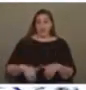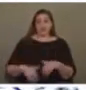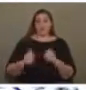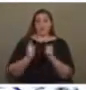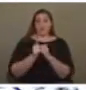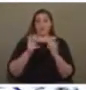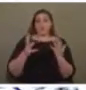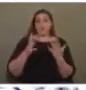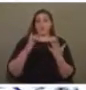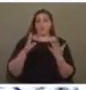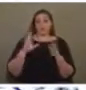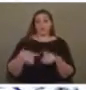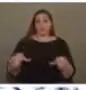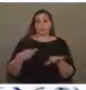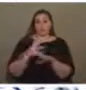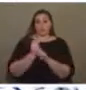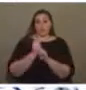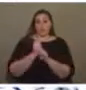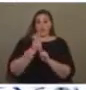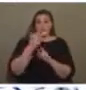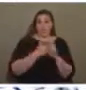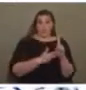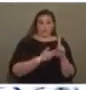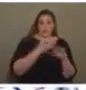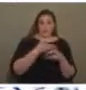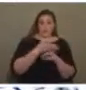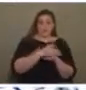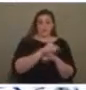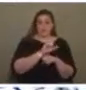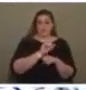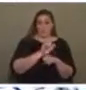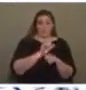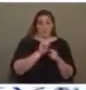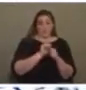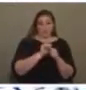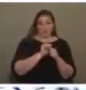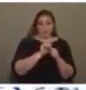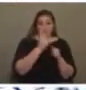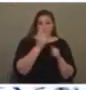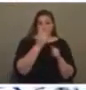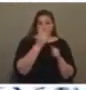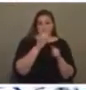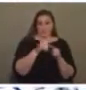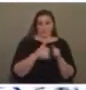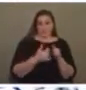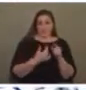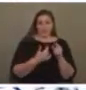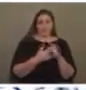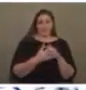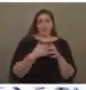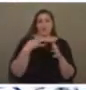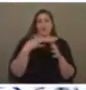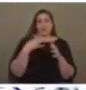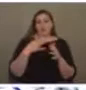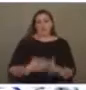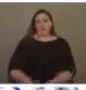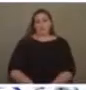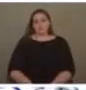get 3 months of receipt. After that, you have to be working, training, or employed, or